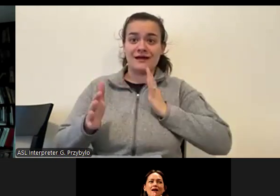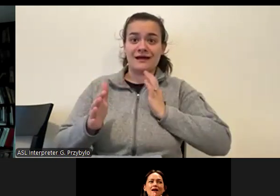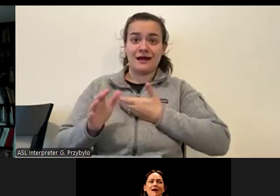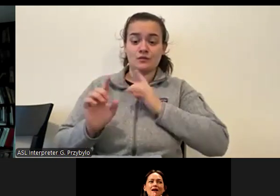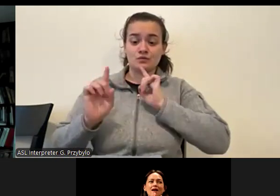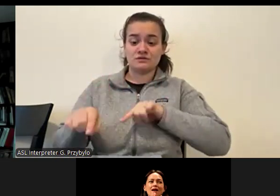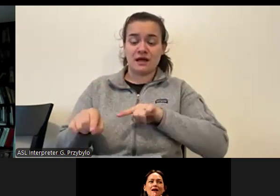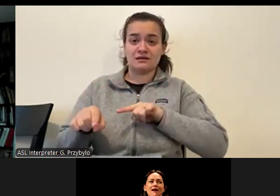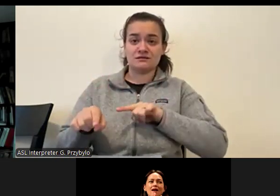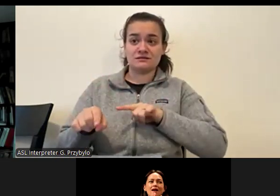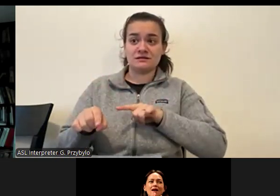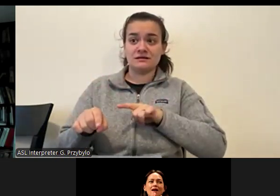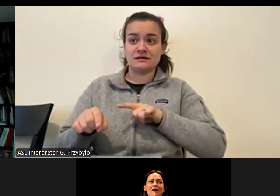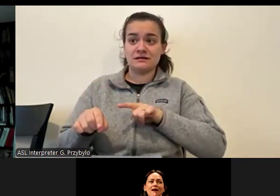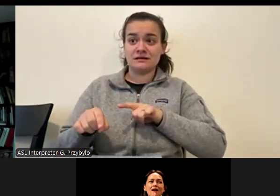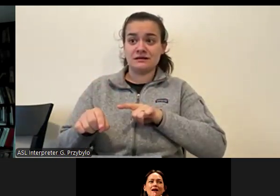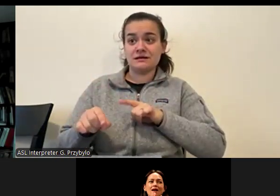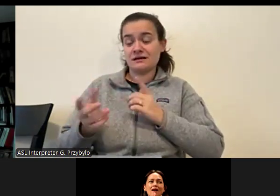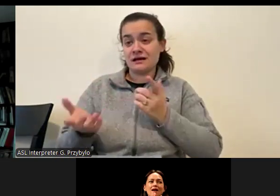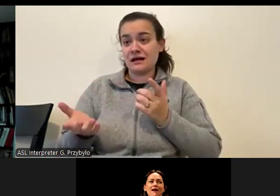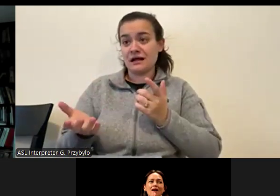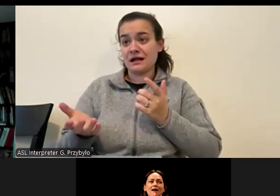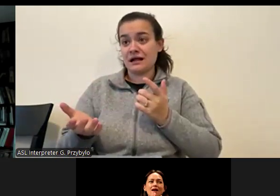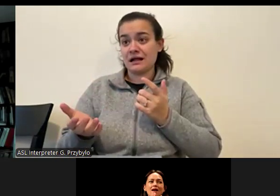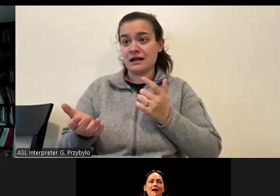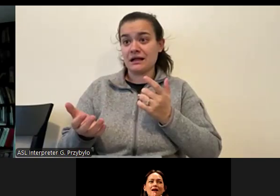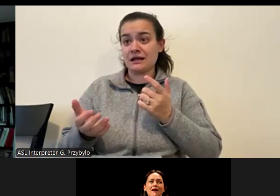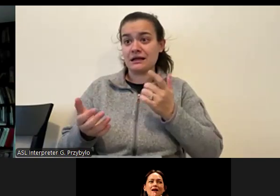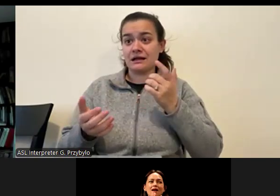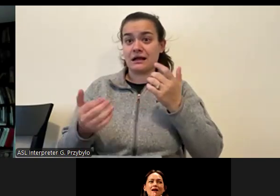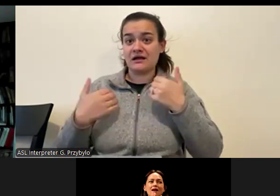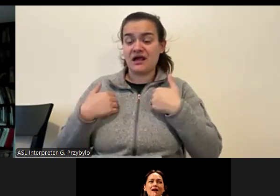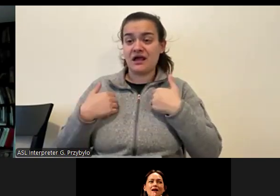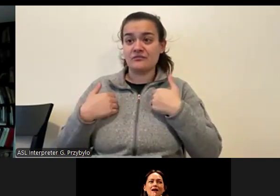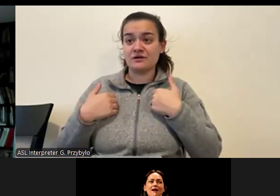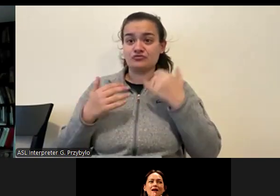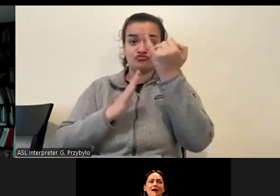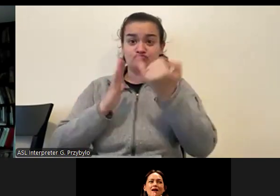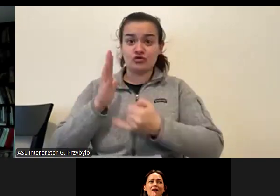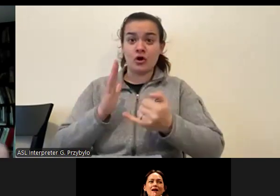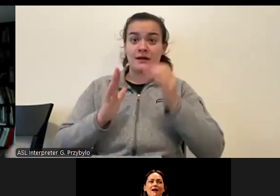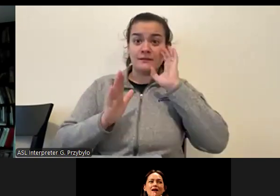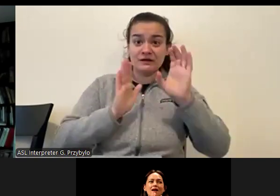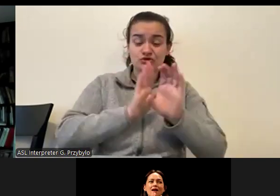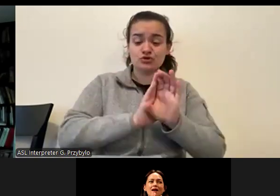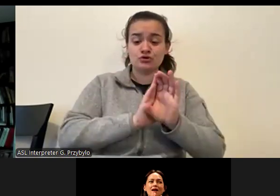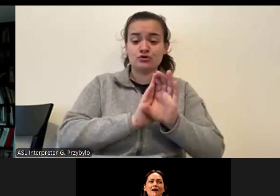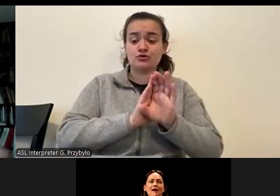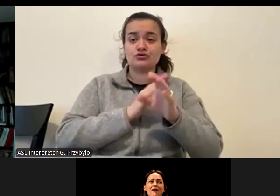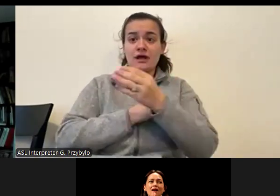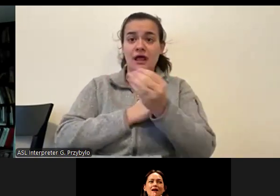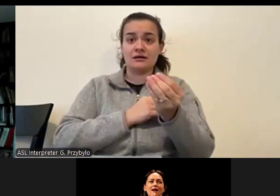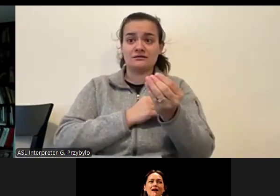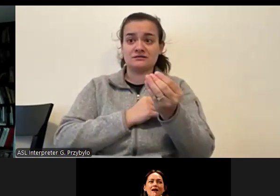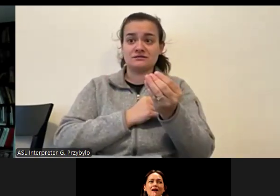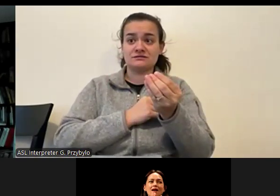I have been doing that response, right? I've been kind of drawing up the pictures and